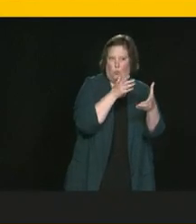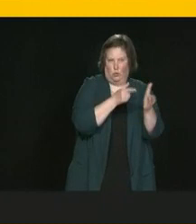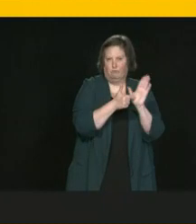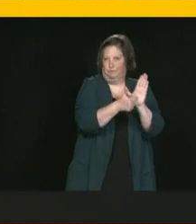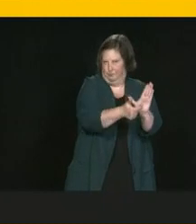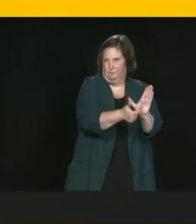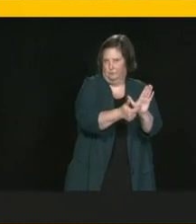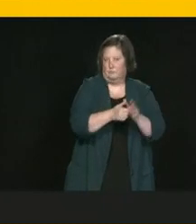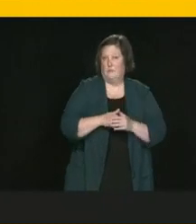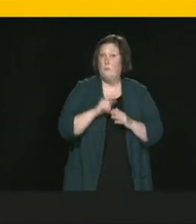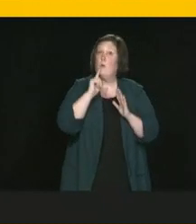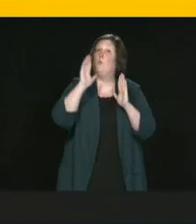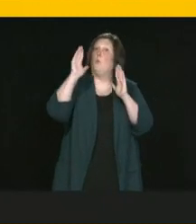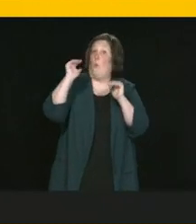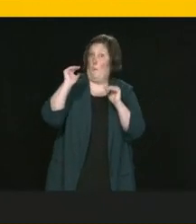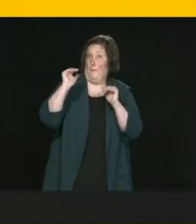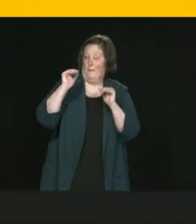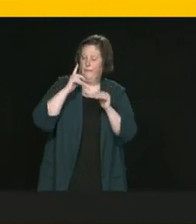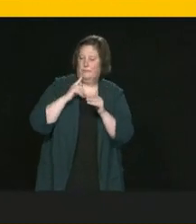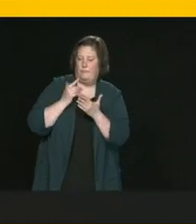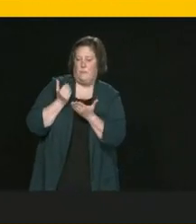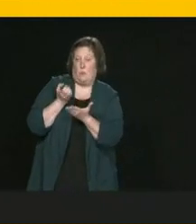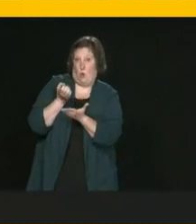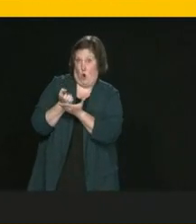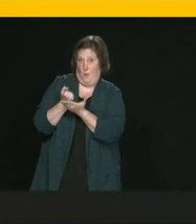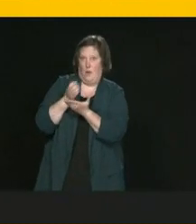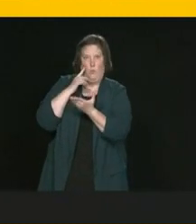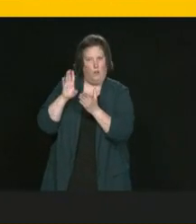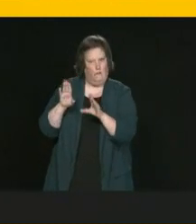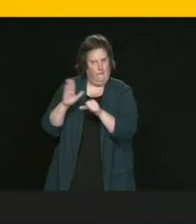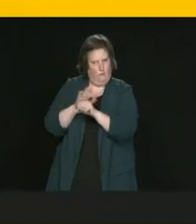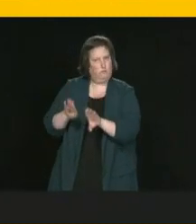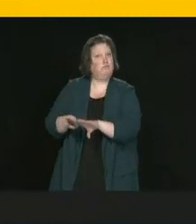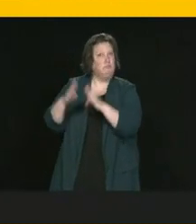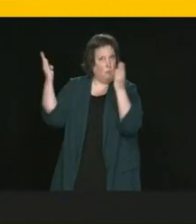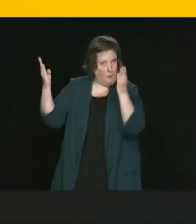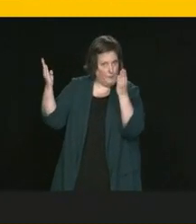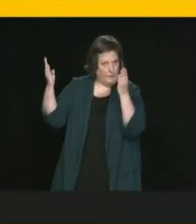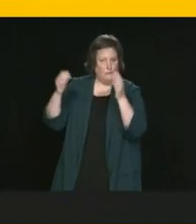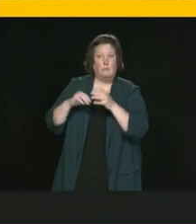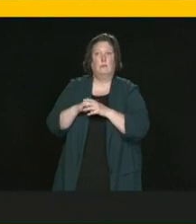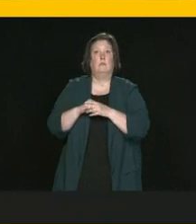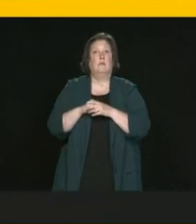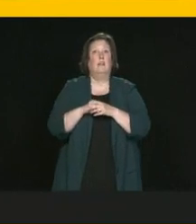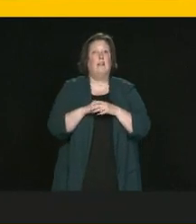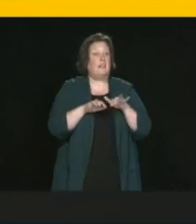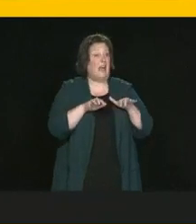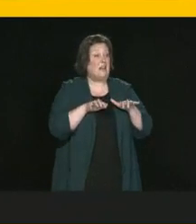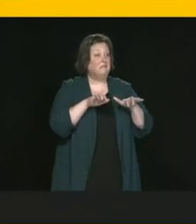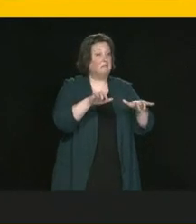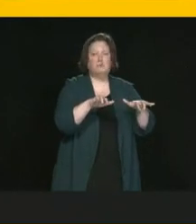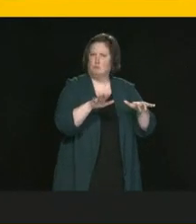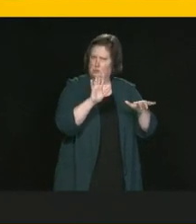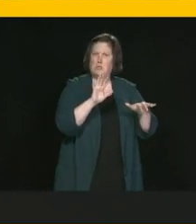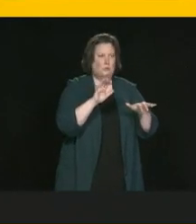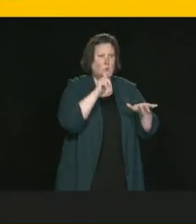as the economy reopens, fewer and fewer people will need the CERB. We have already seen people